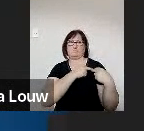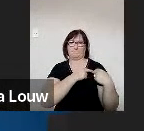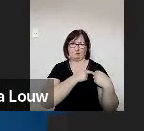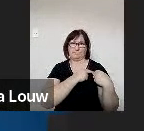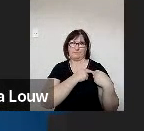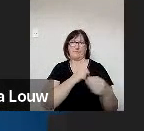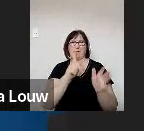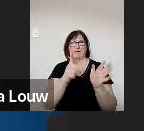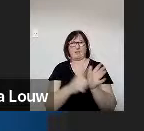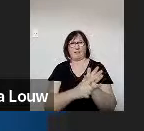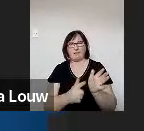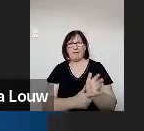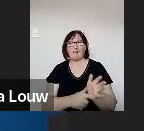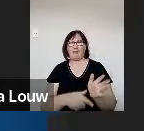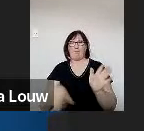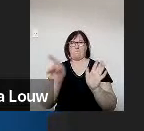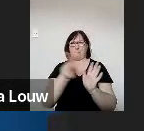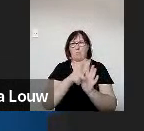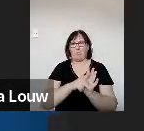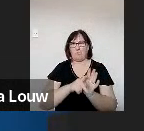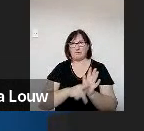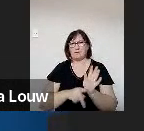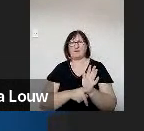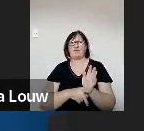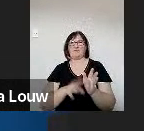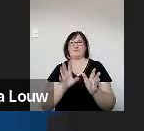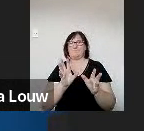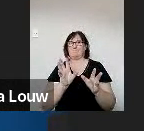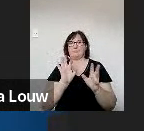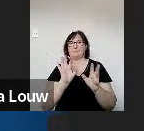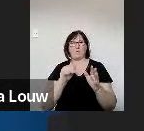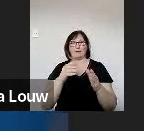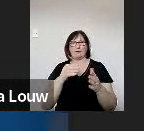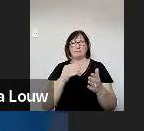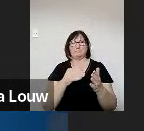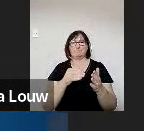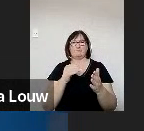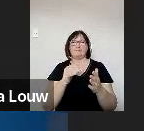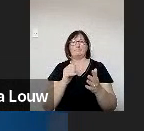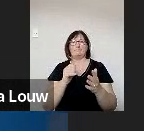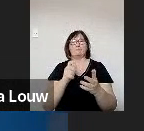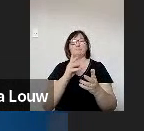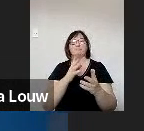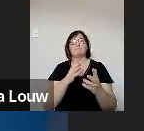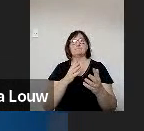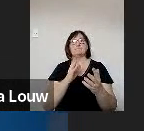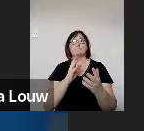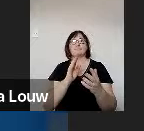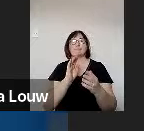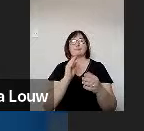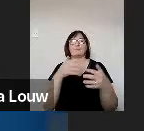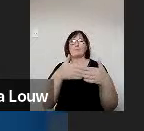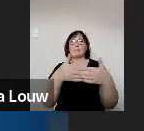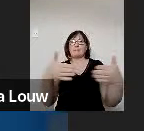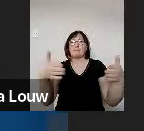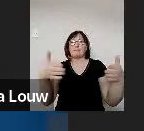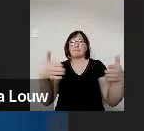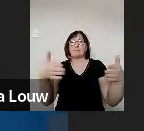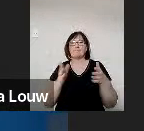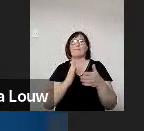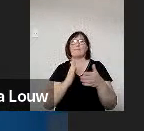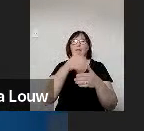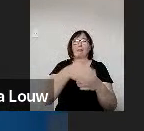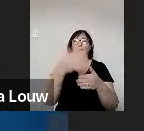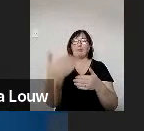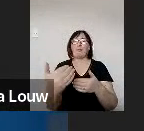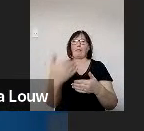and insight, and has a lot of insight in different ports of entry. Ladies and gentlemen, we are in the presence of greatness indeed. Lydia